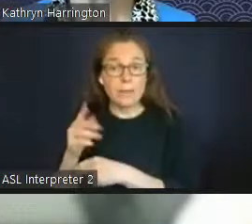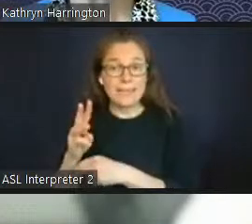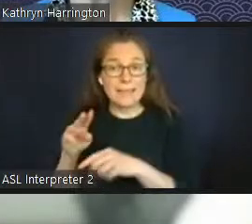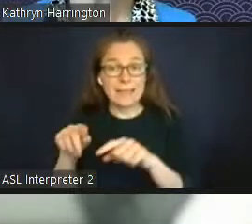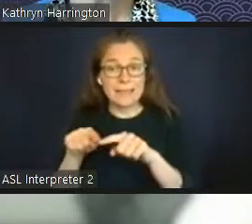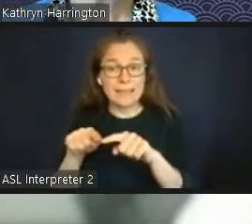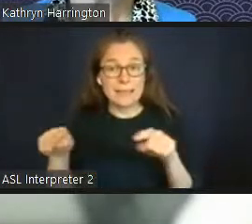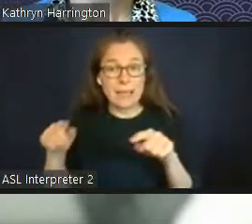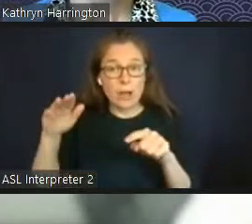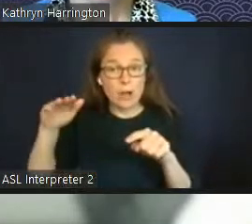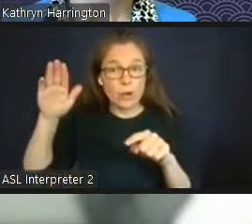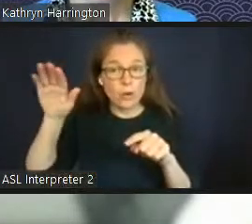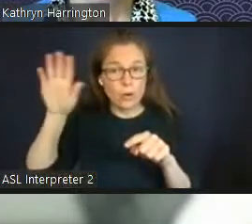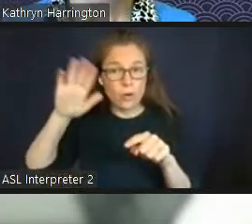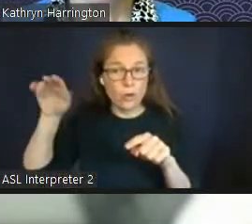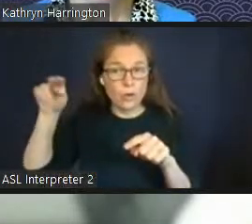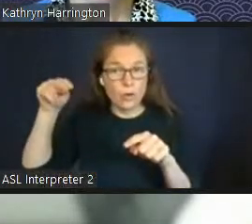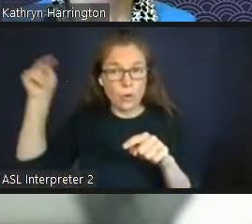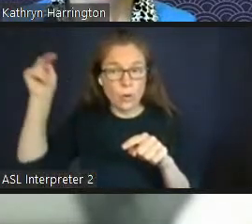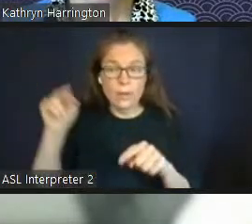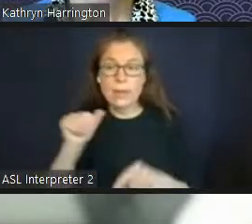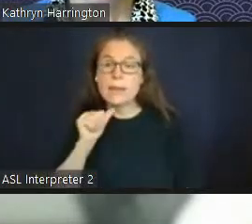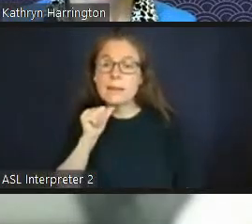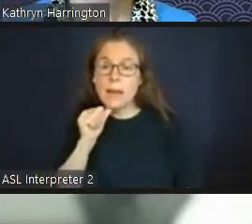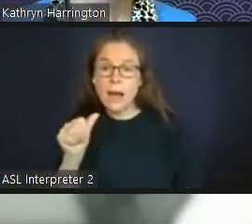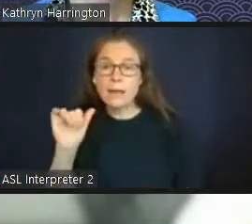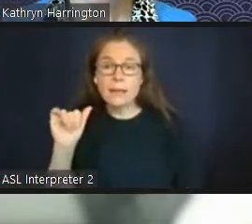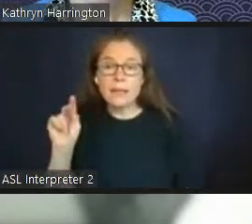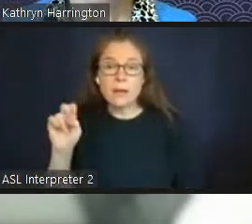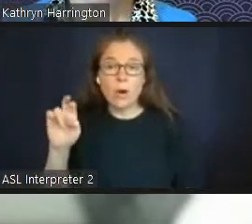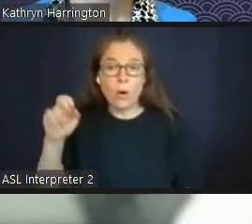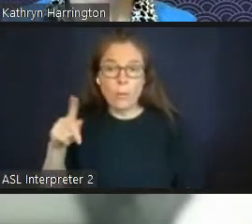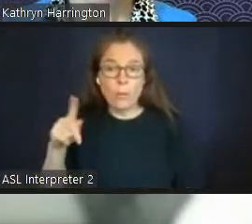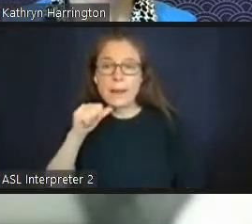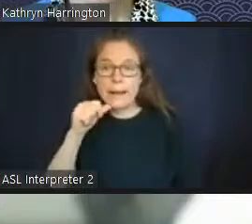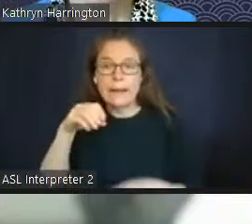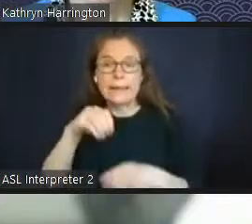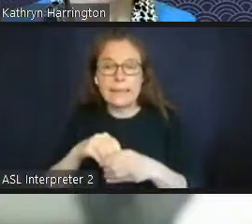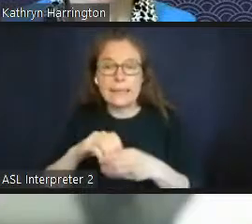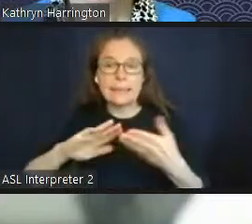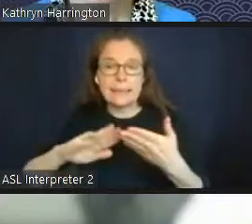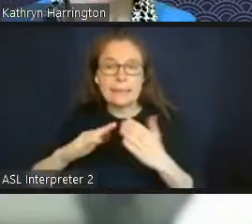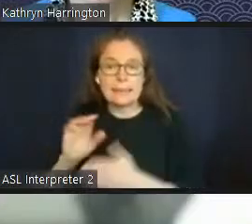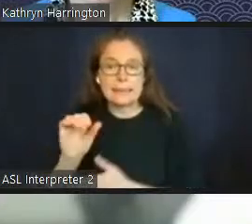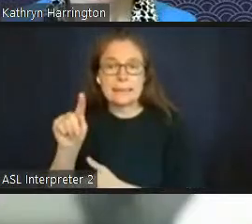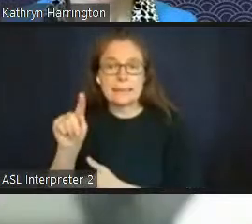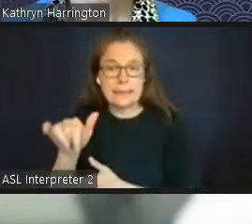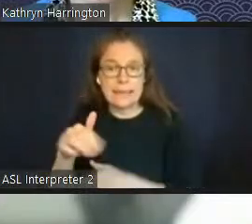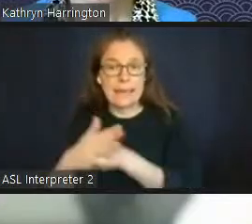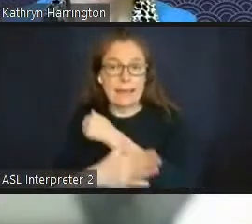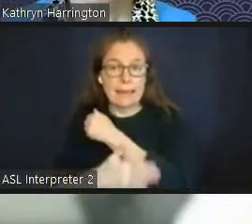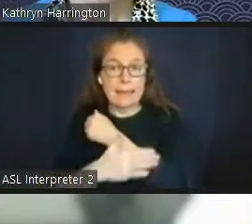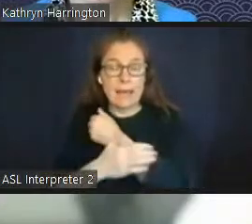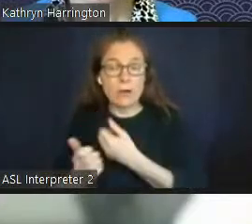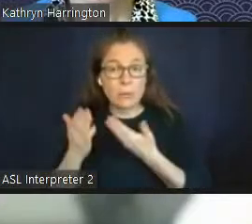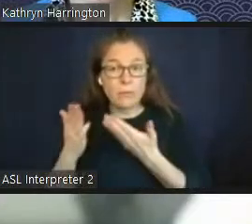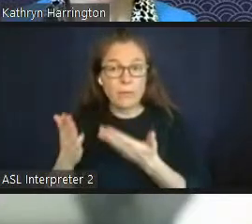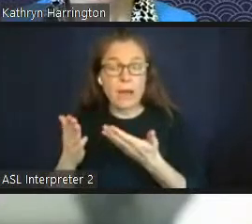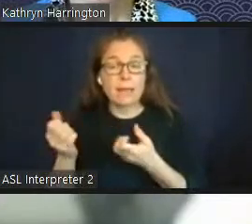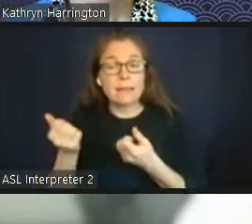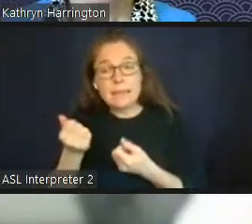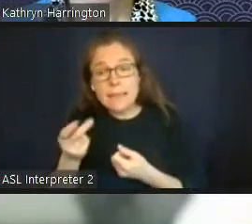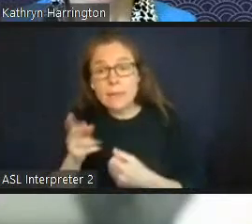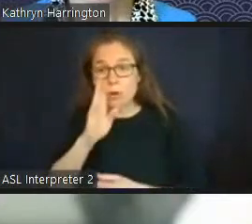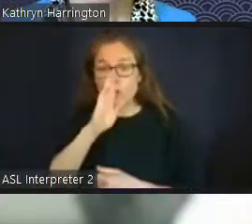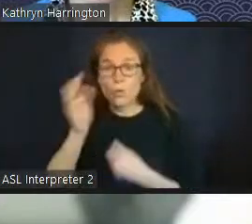area, meaning that it's not located within a city. And so the county provides several of the direct services to communities